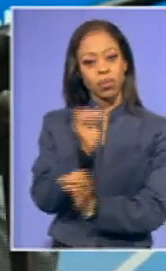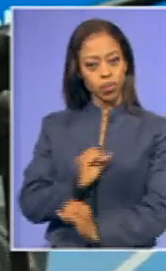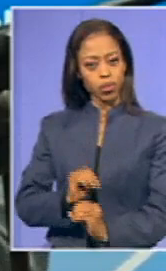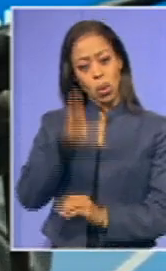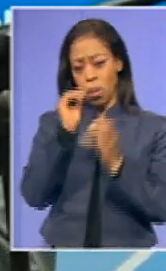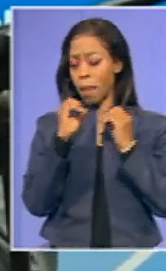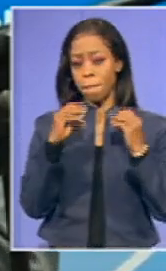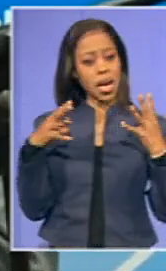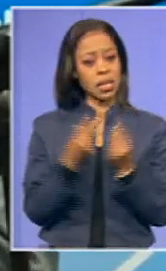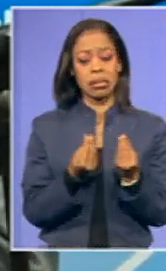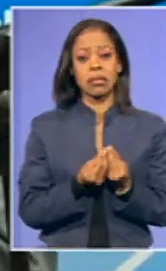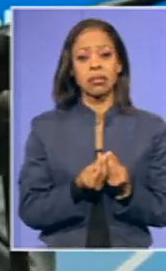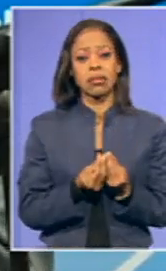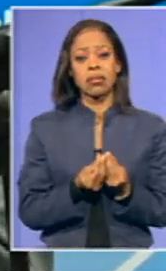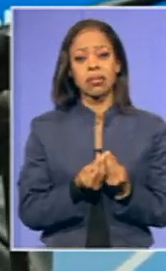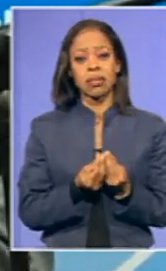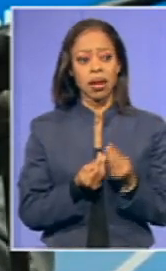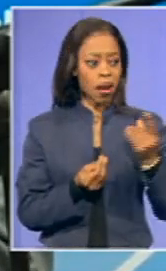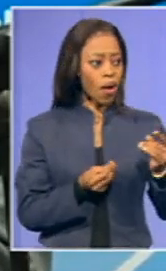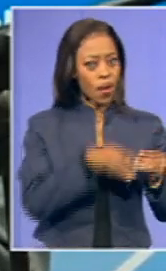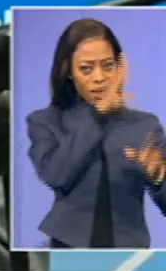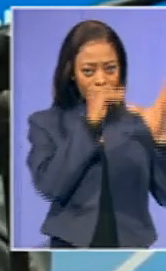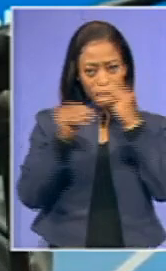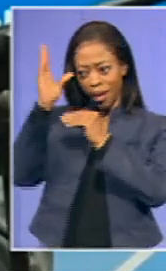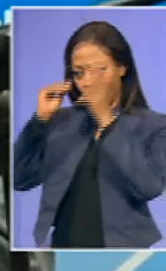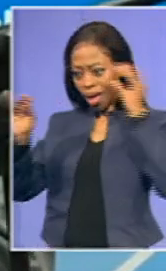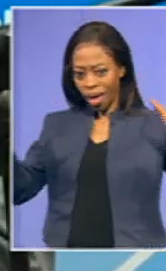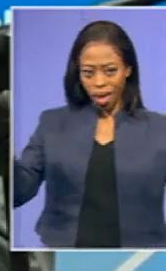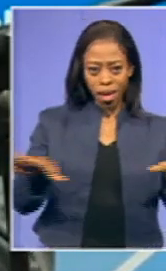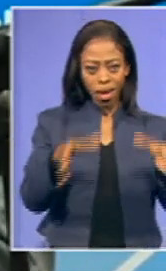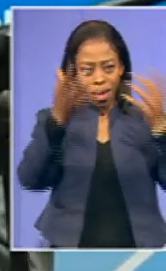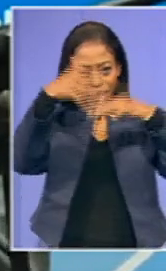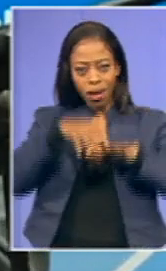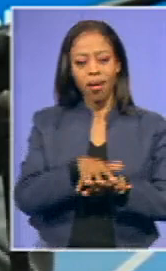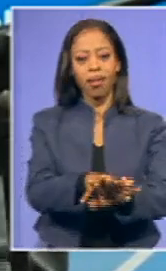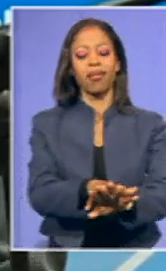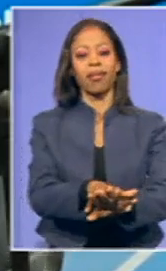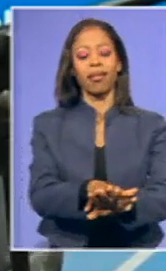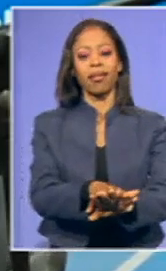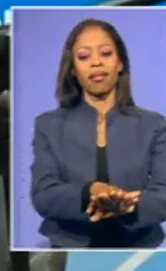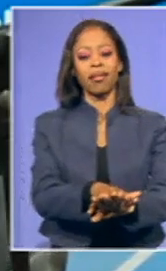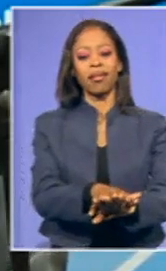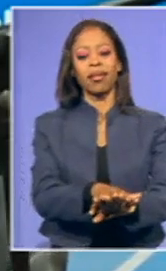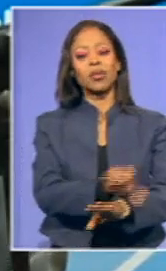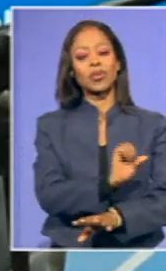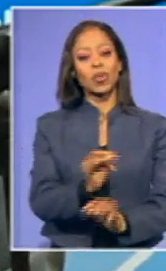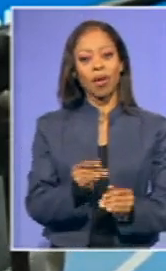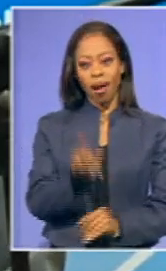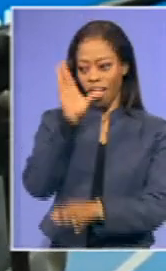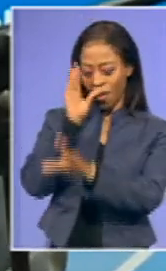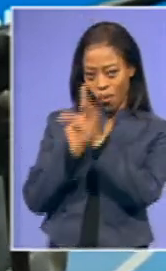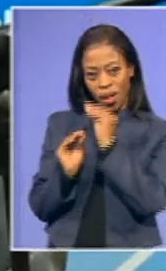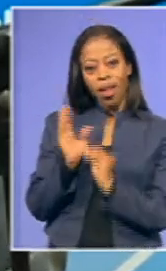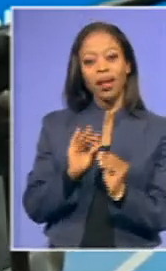learned quite a lot, and we are incorporating all our learnings into our our lessons